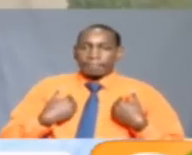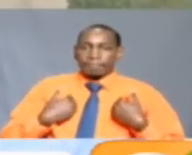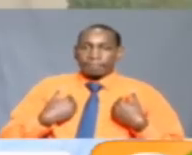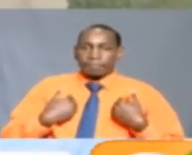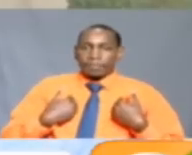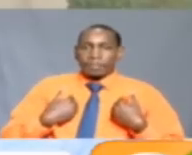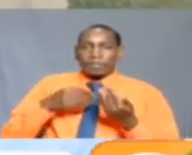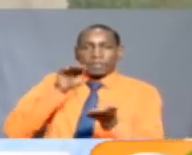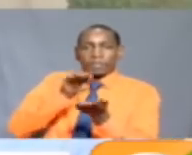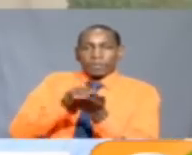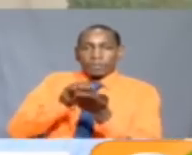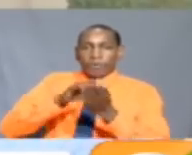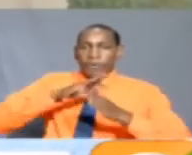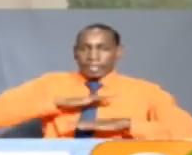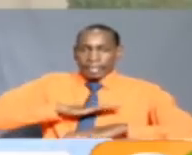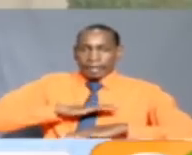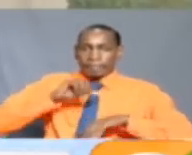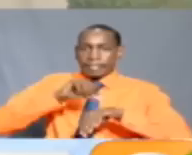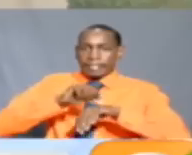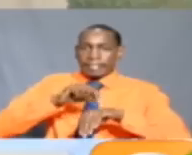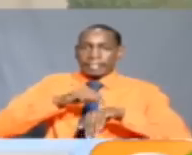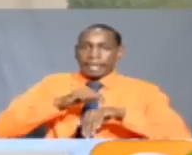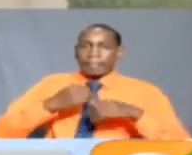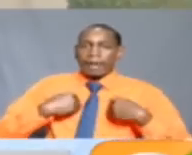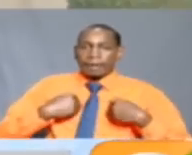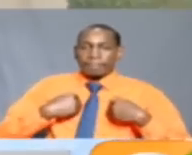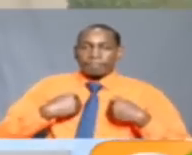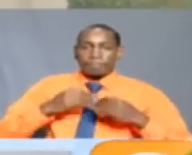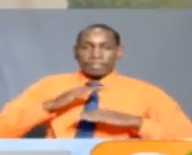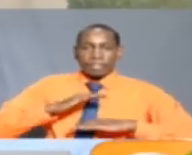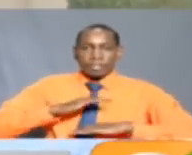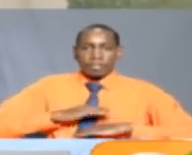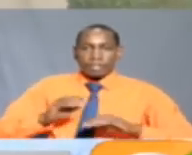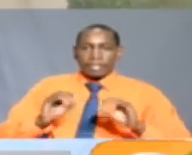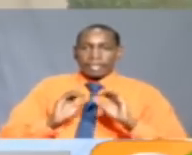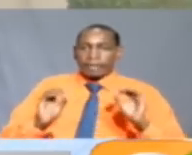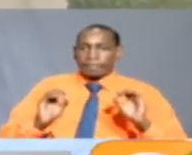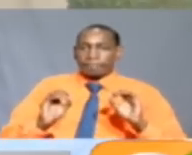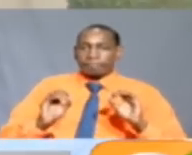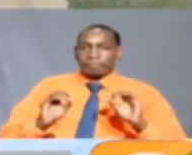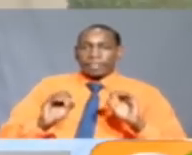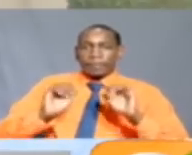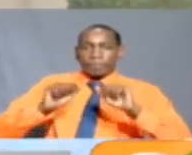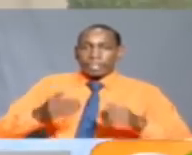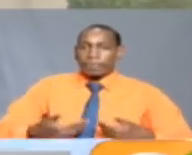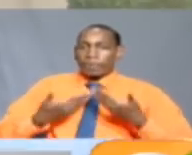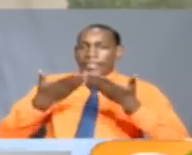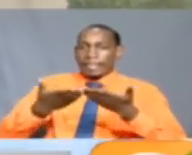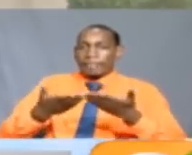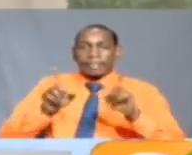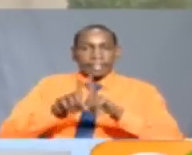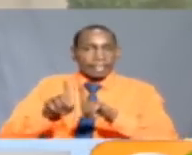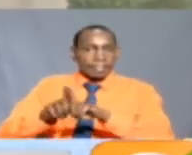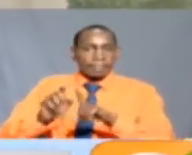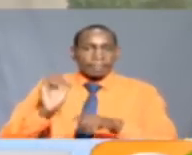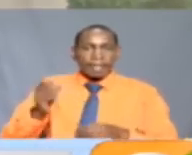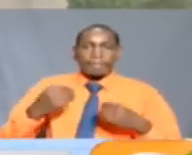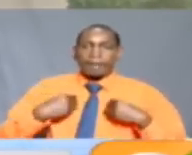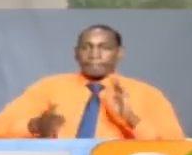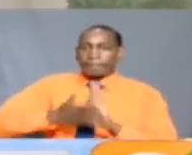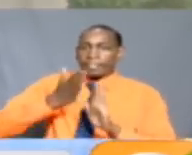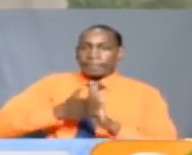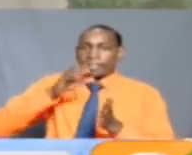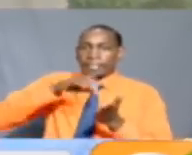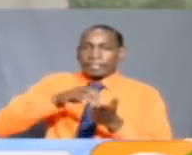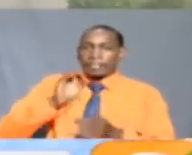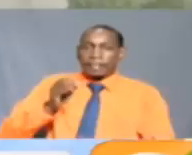there's a shortage or something runs out, they can just order more and Zipline will deliver it to them. Also, if there's an emergency situation, if they have